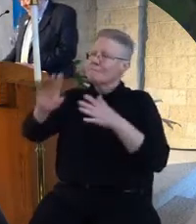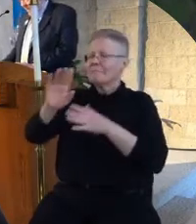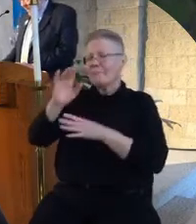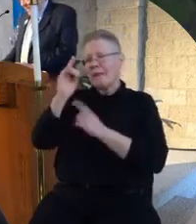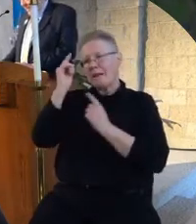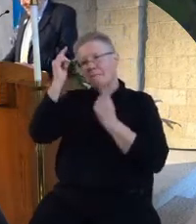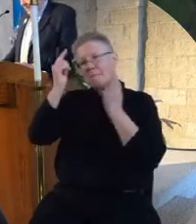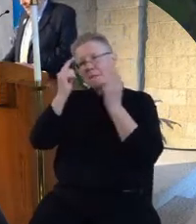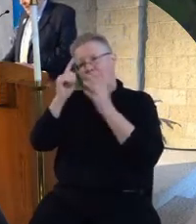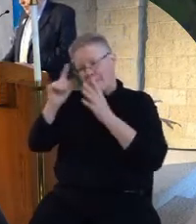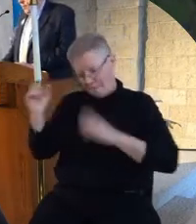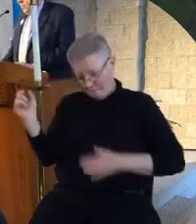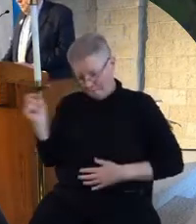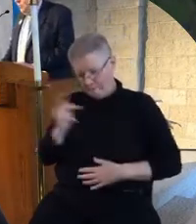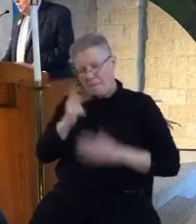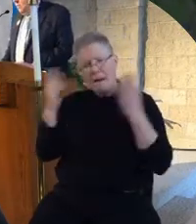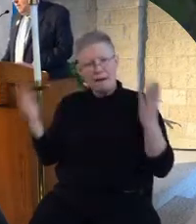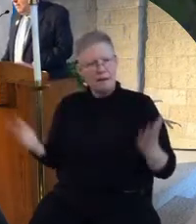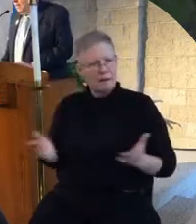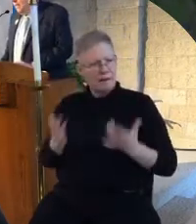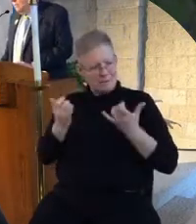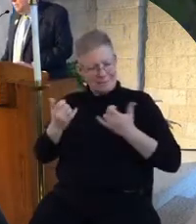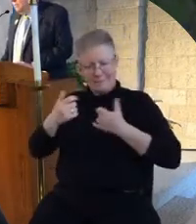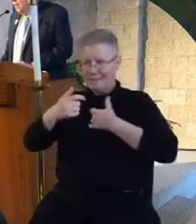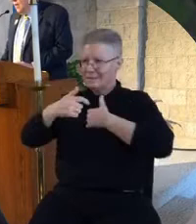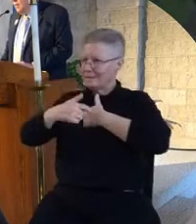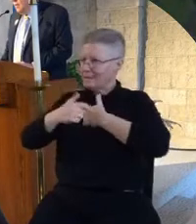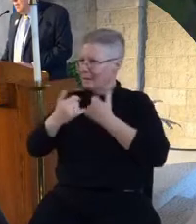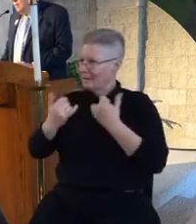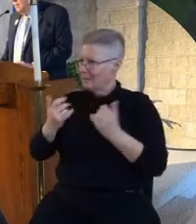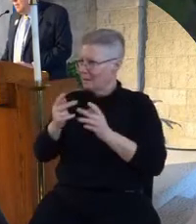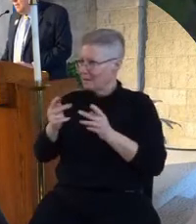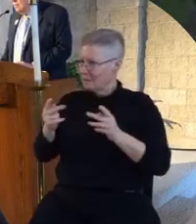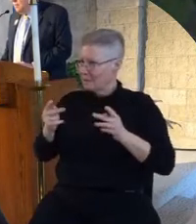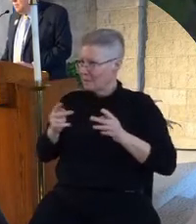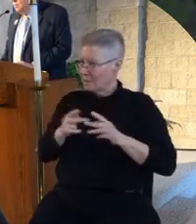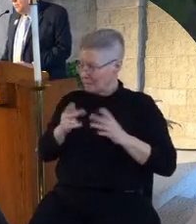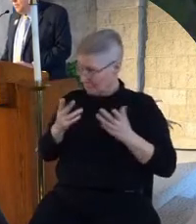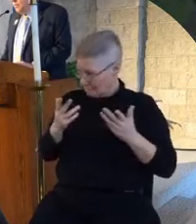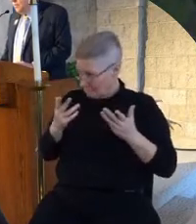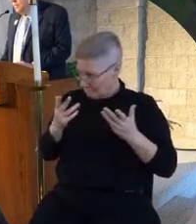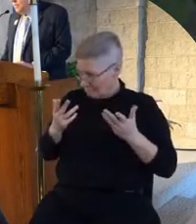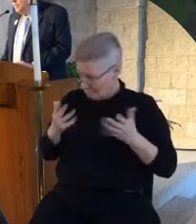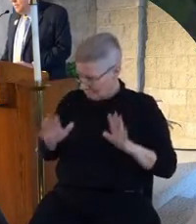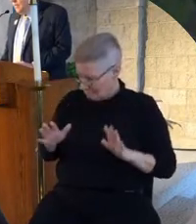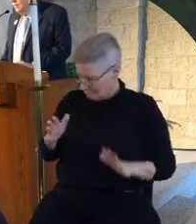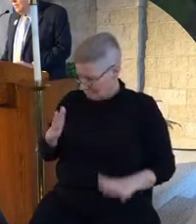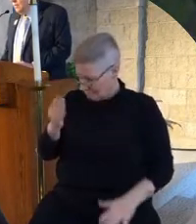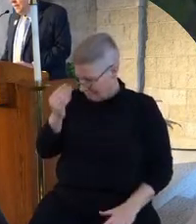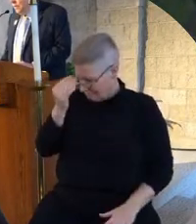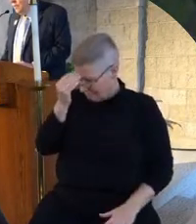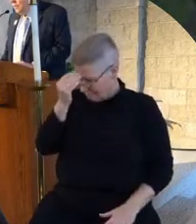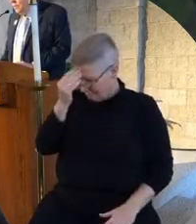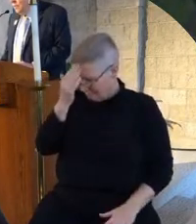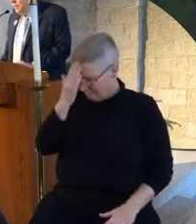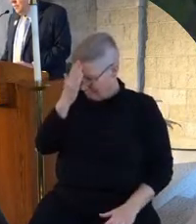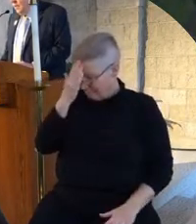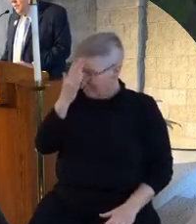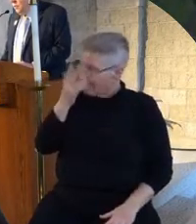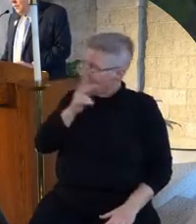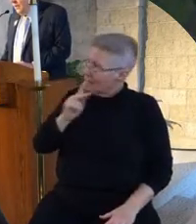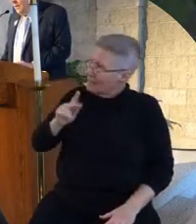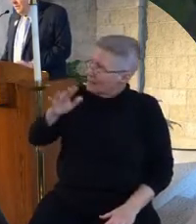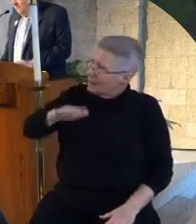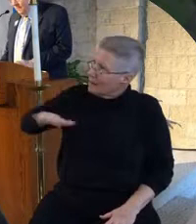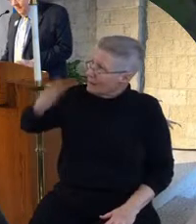place, knowing that we have truly been in the kingdom of God, the kingdom of spirit. Say thank you. Thank